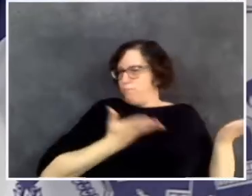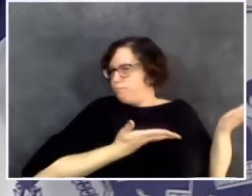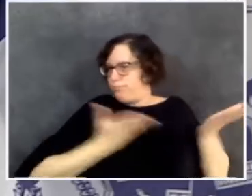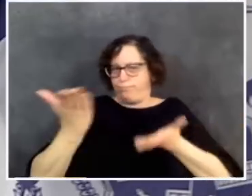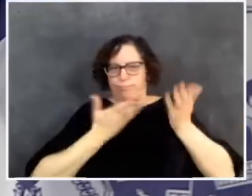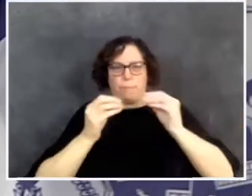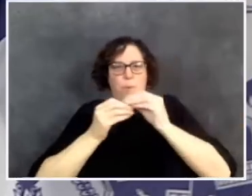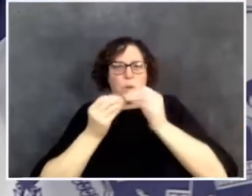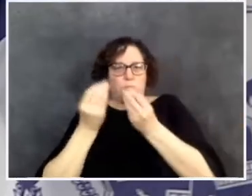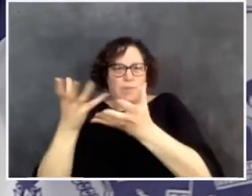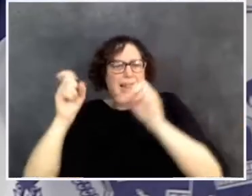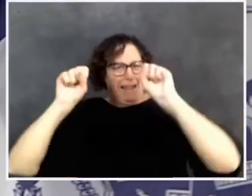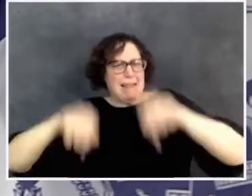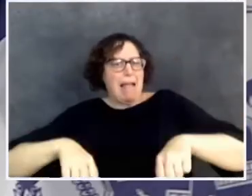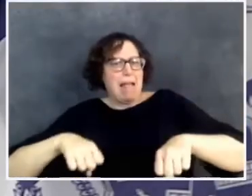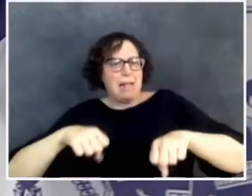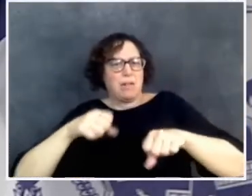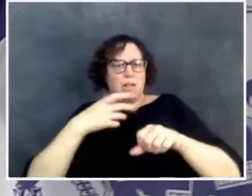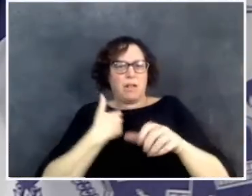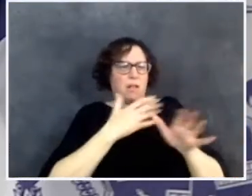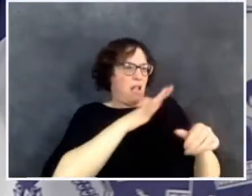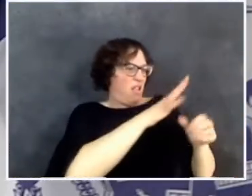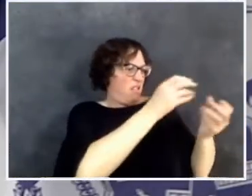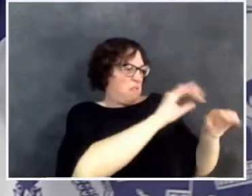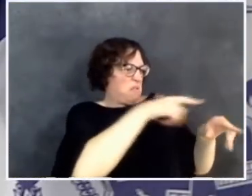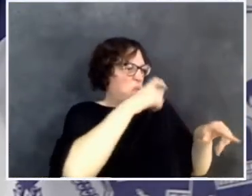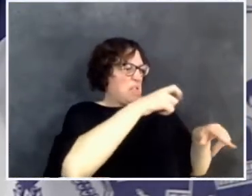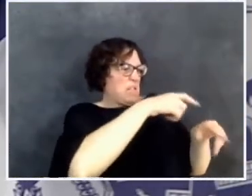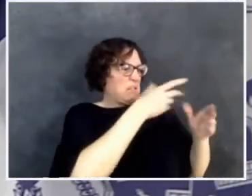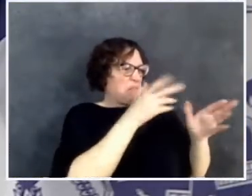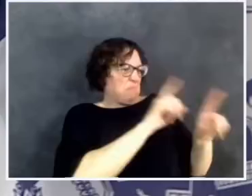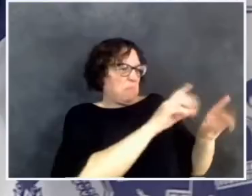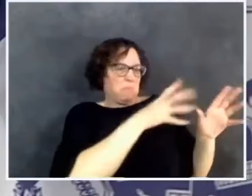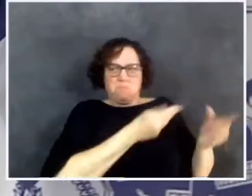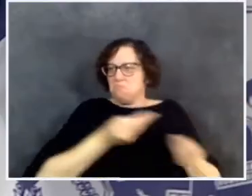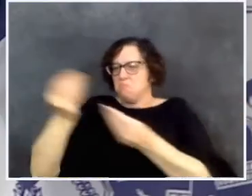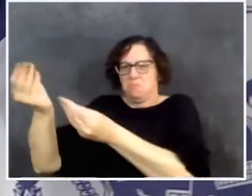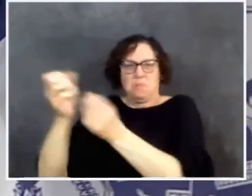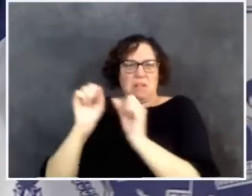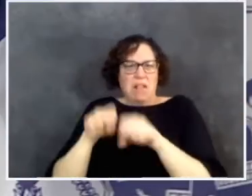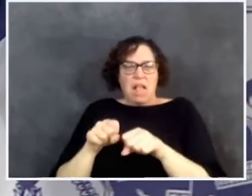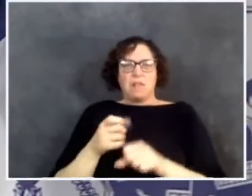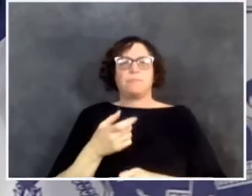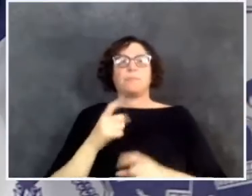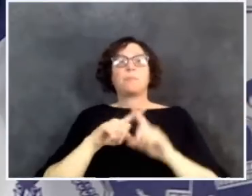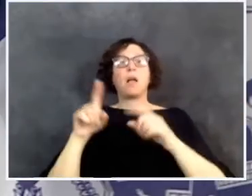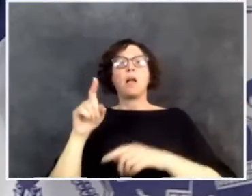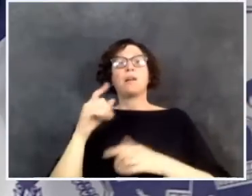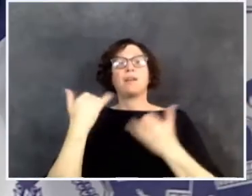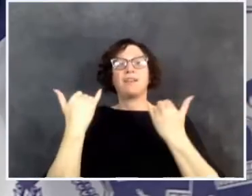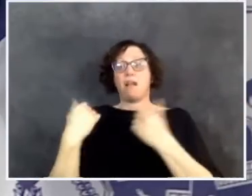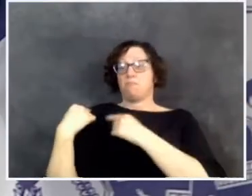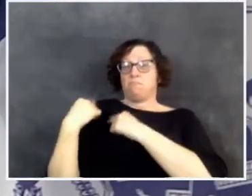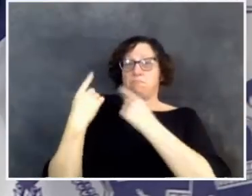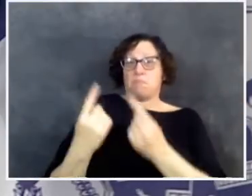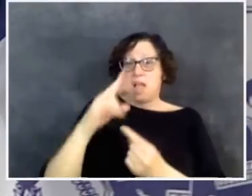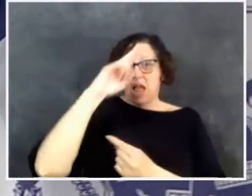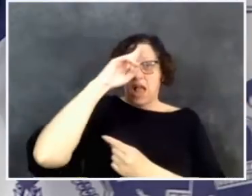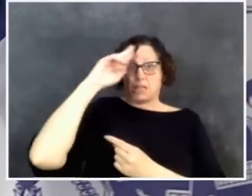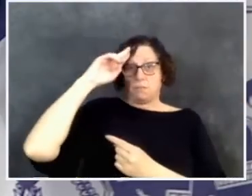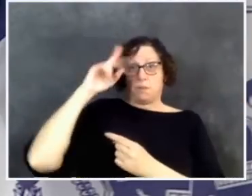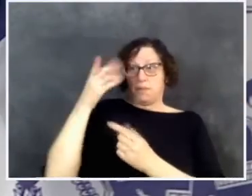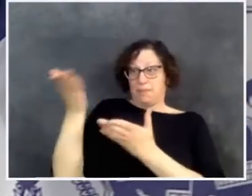off, the hospitals were able to pick up a lot more slack than originally intended. So let me have Dr. Katz jump in there, and then I'll speak to the nonprofit